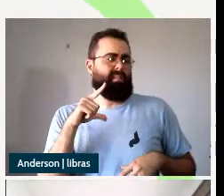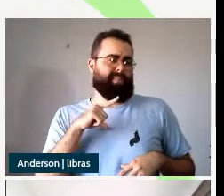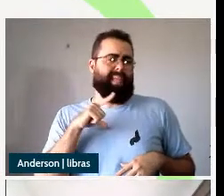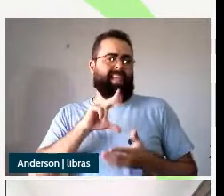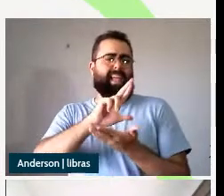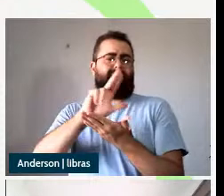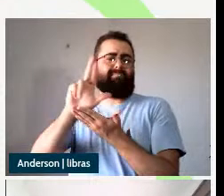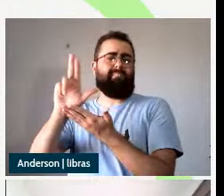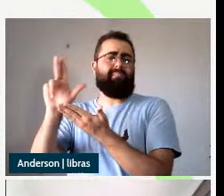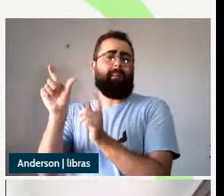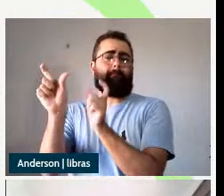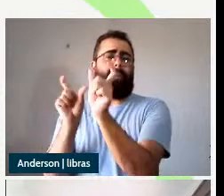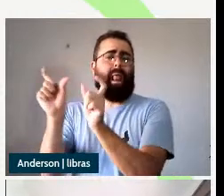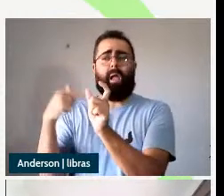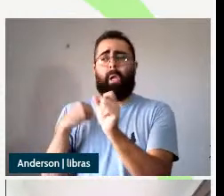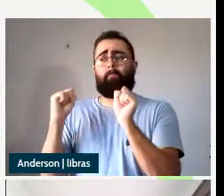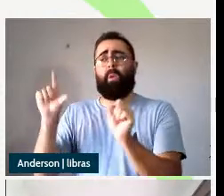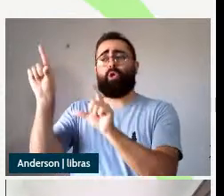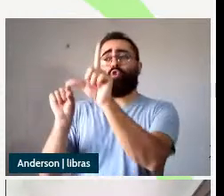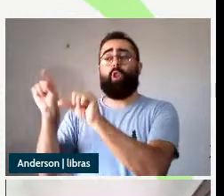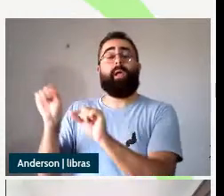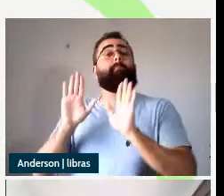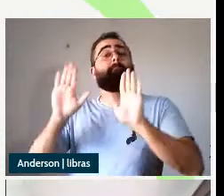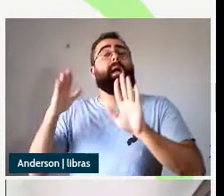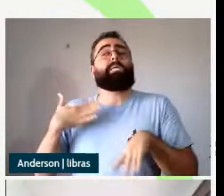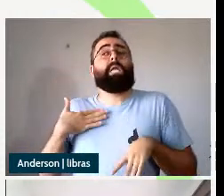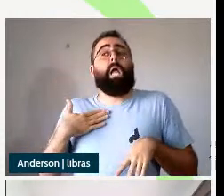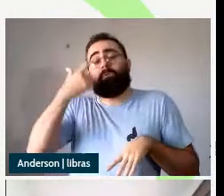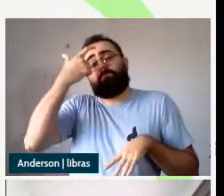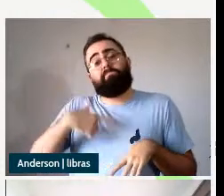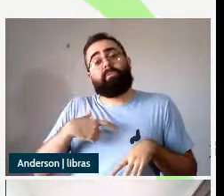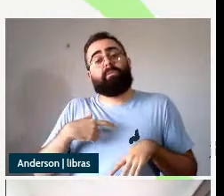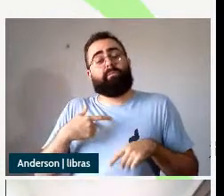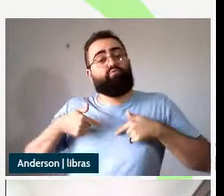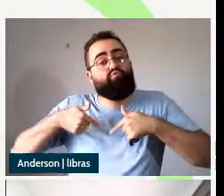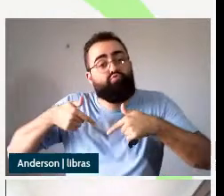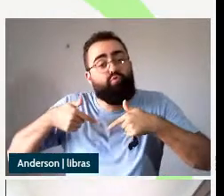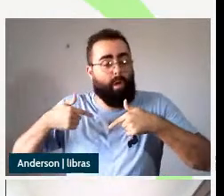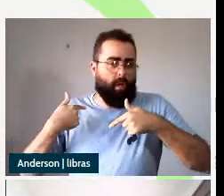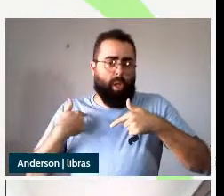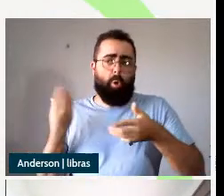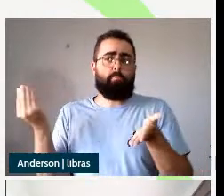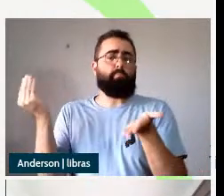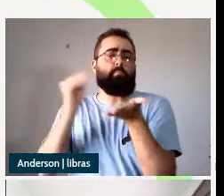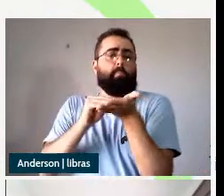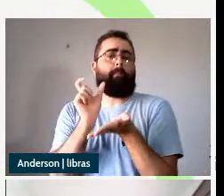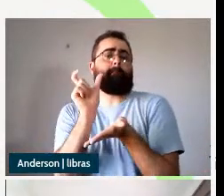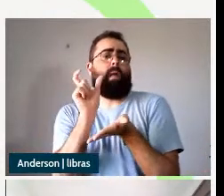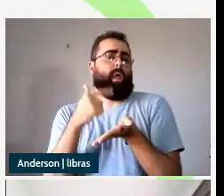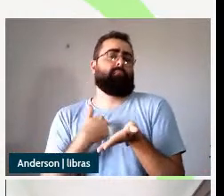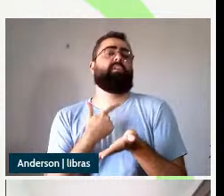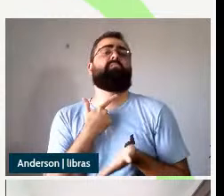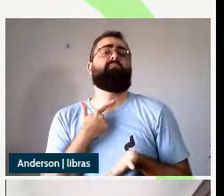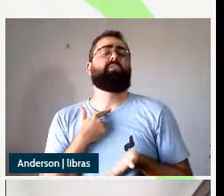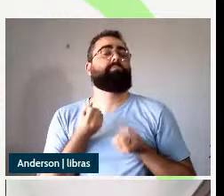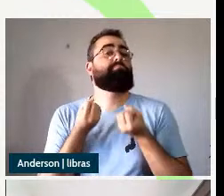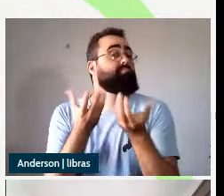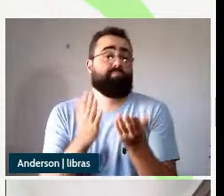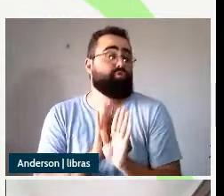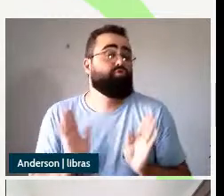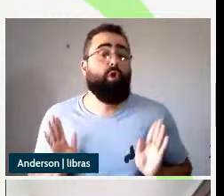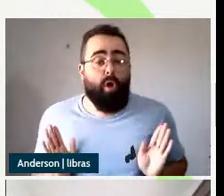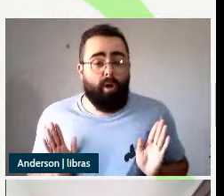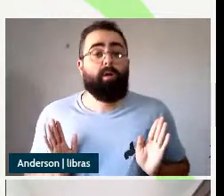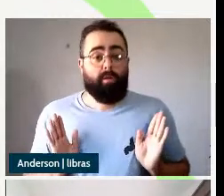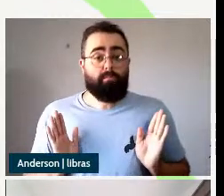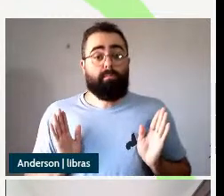but then I, as a free agent, chose the one that I wanted. And this is something that we are introducing by the use